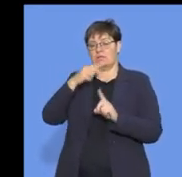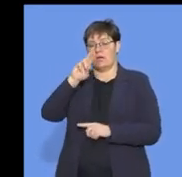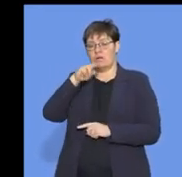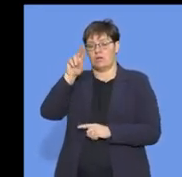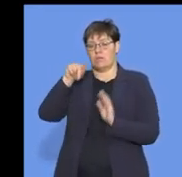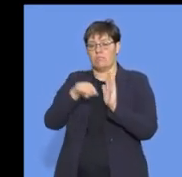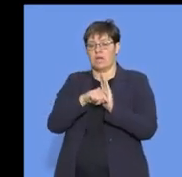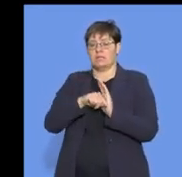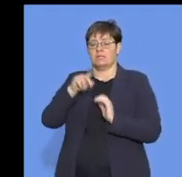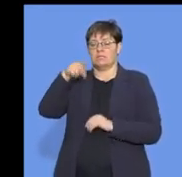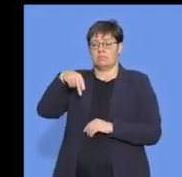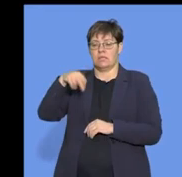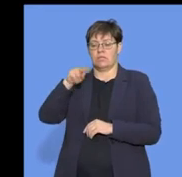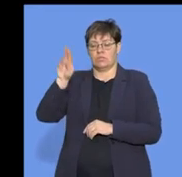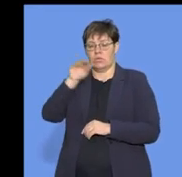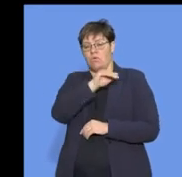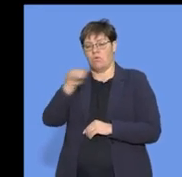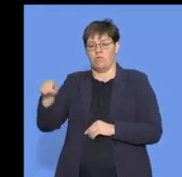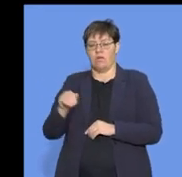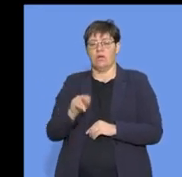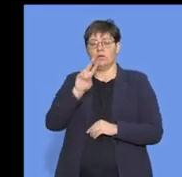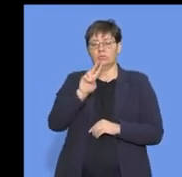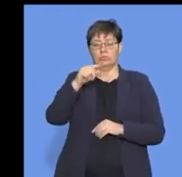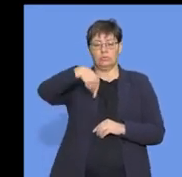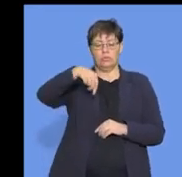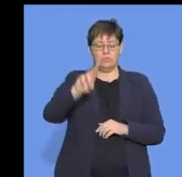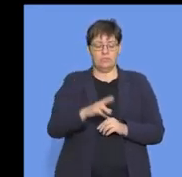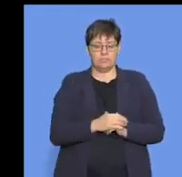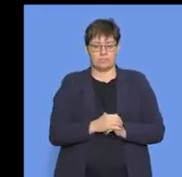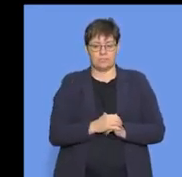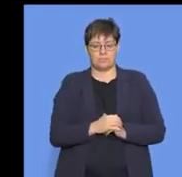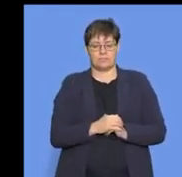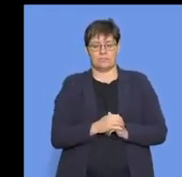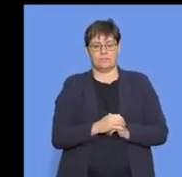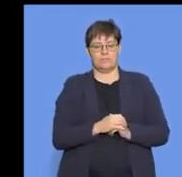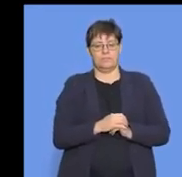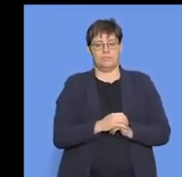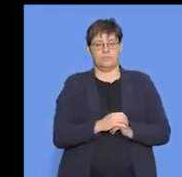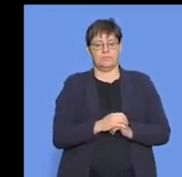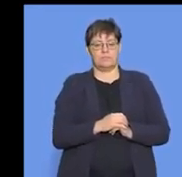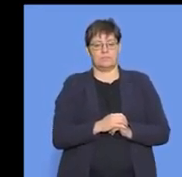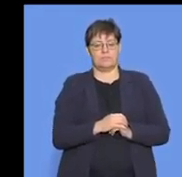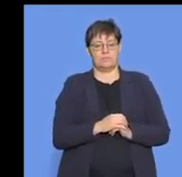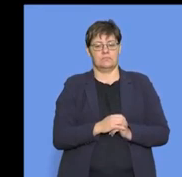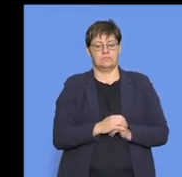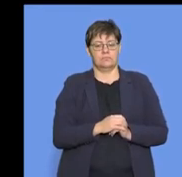I've got to just divide by whatever is left over on that side, which is this 2QR.